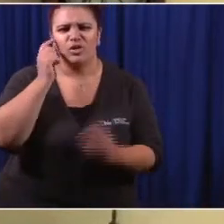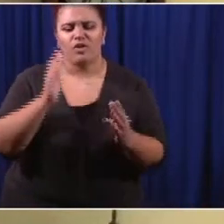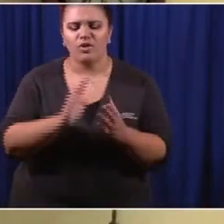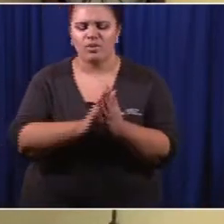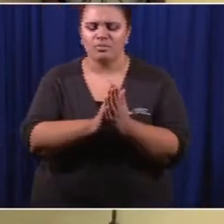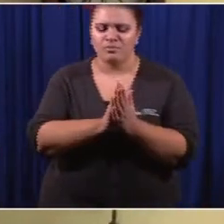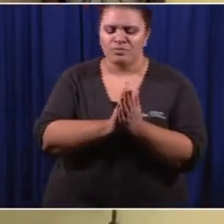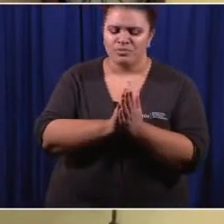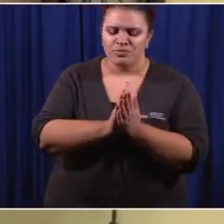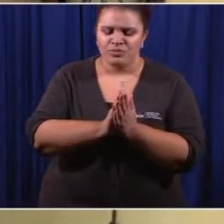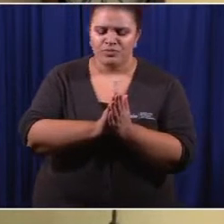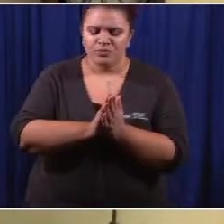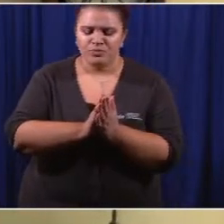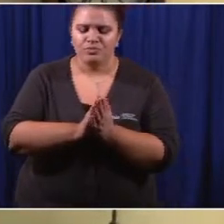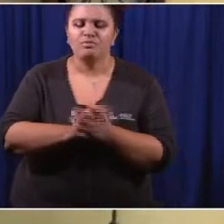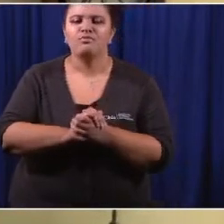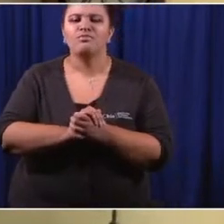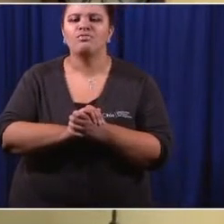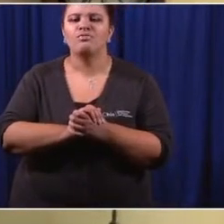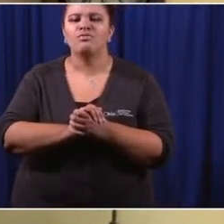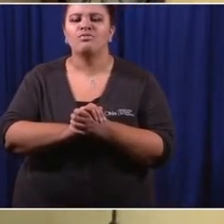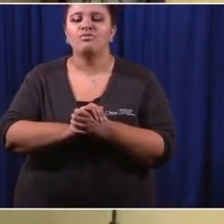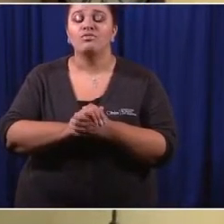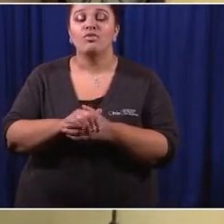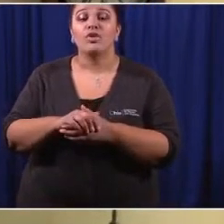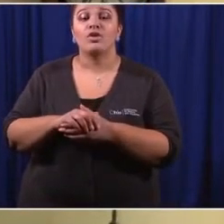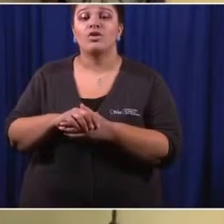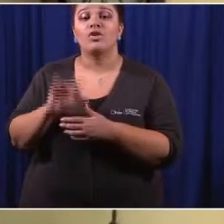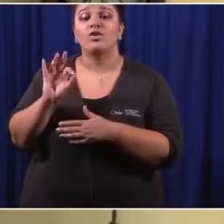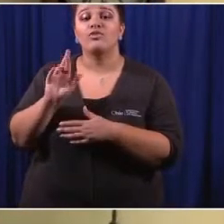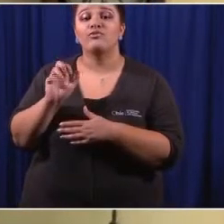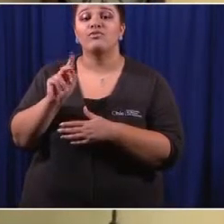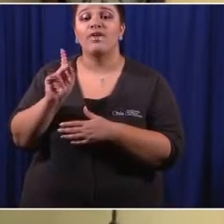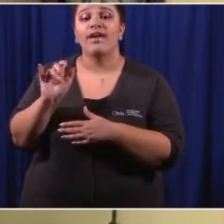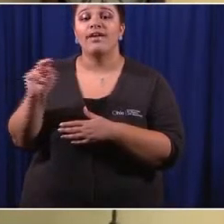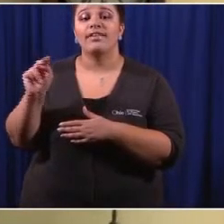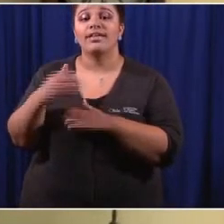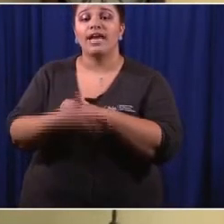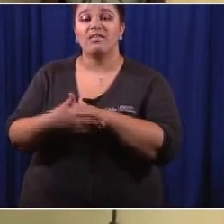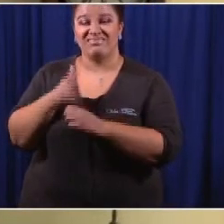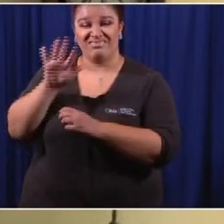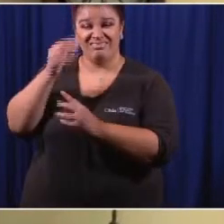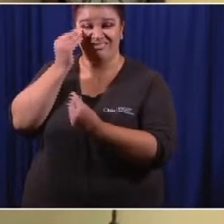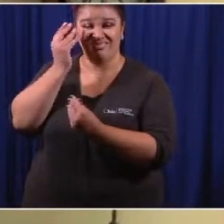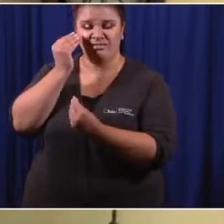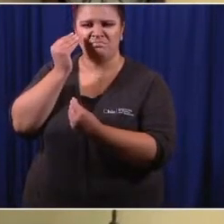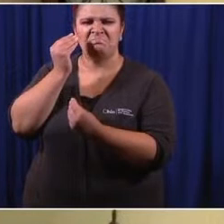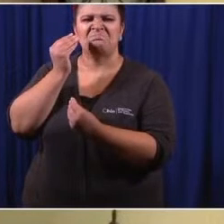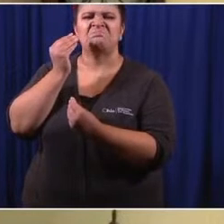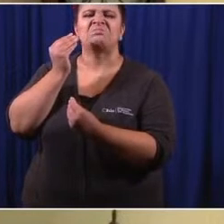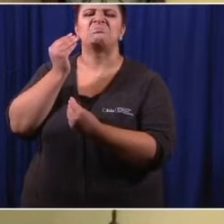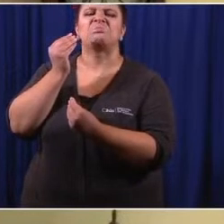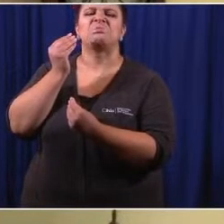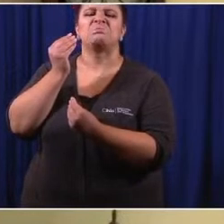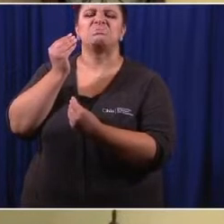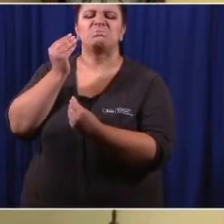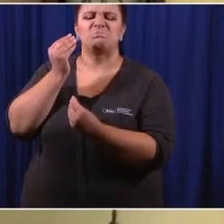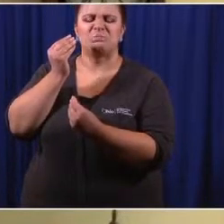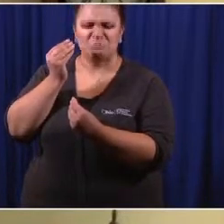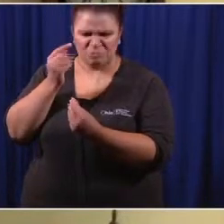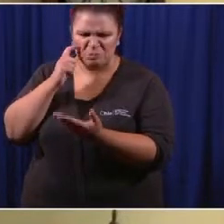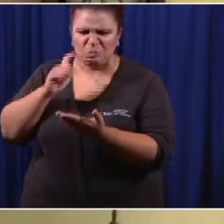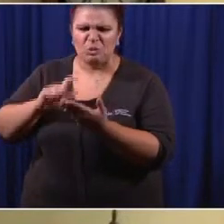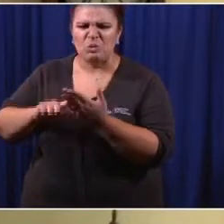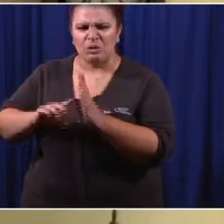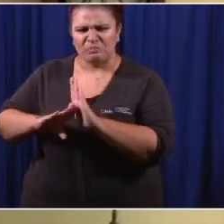Jeff. The data for Franklin County is interesting today. The cases, as you know, continue to march very upward,